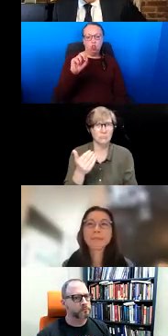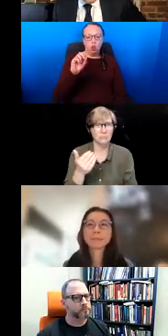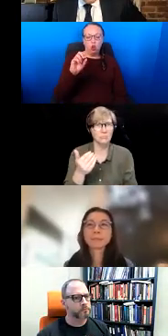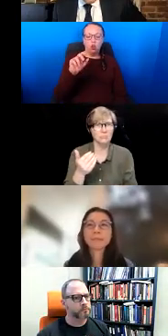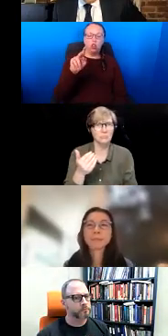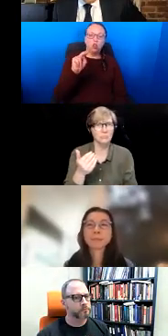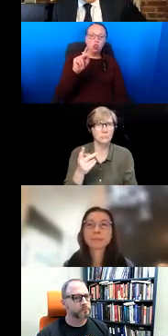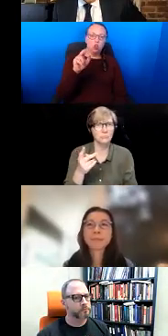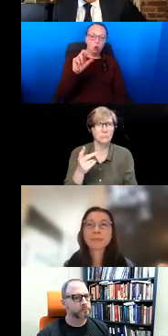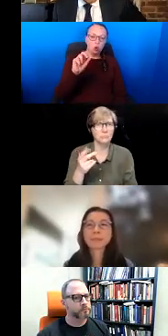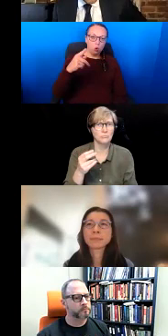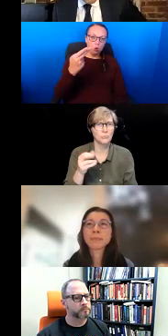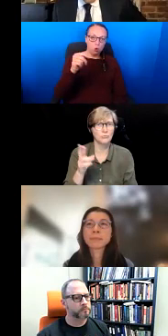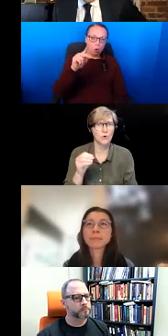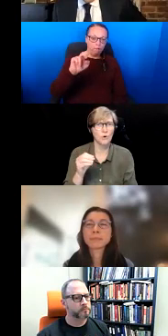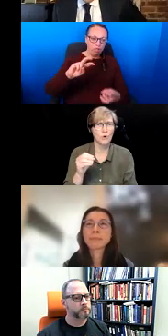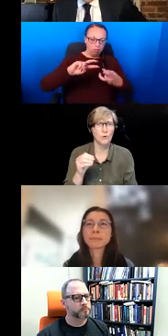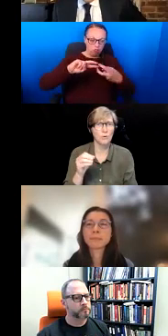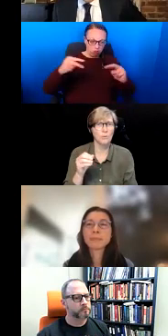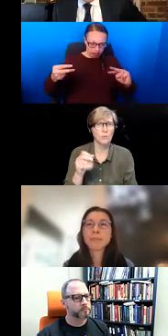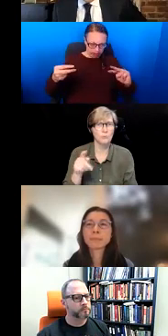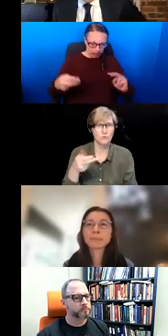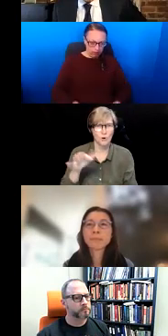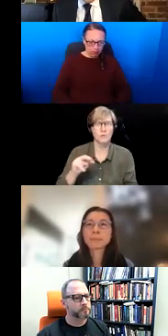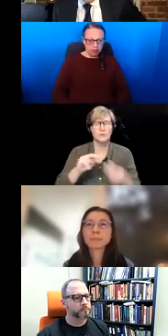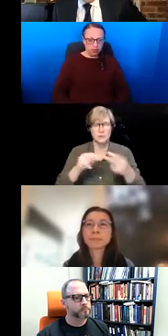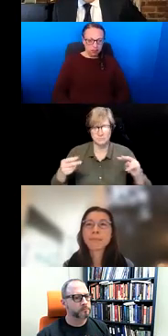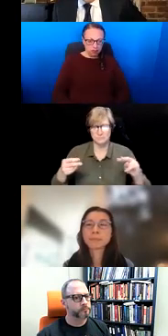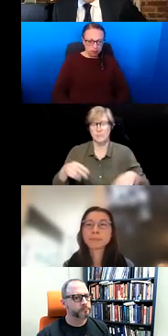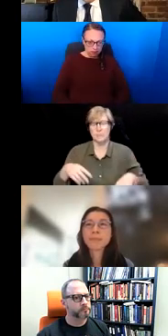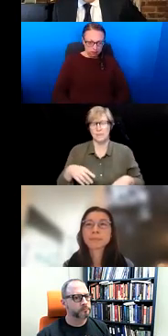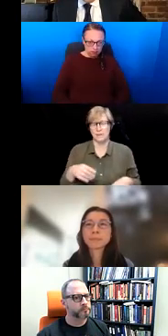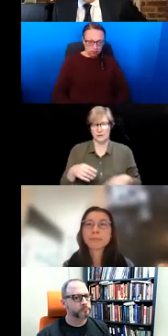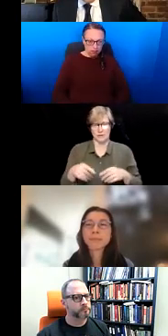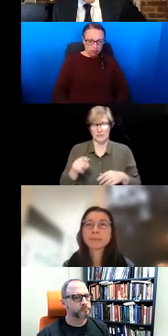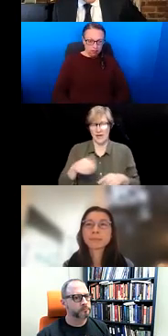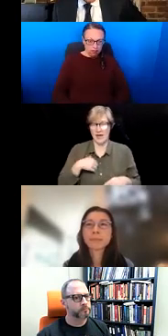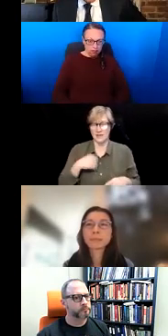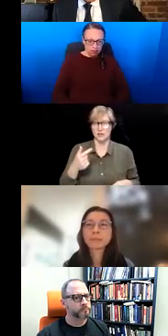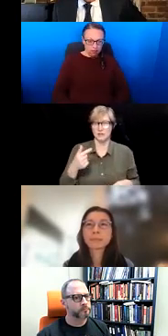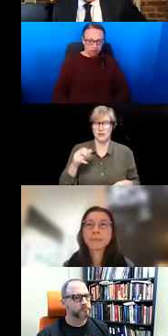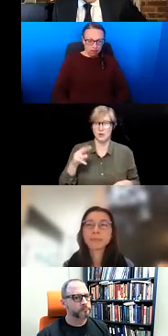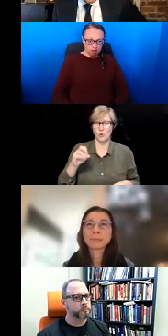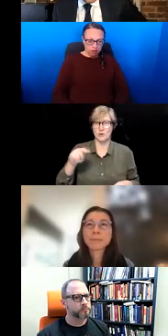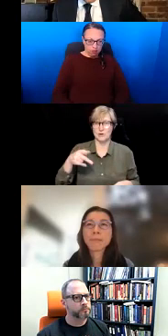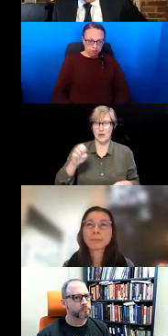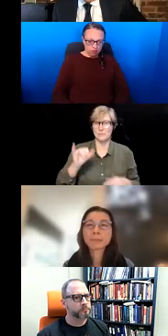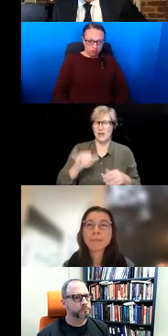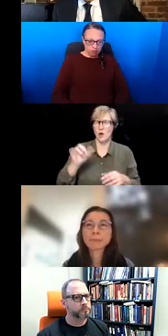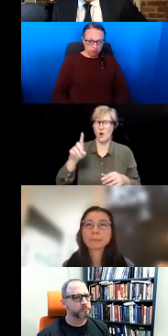of neuroplasticity. It turns out about a quarter of the population has a genotype that codes for a